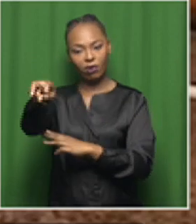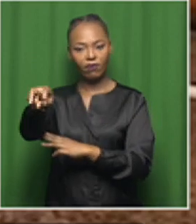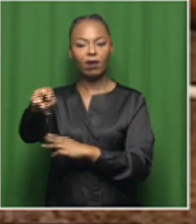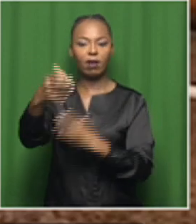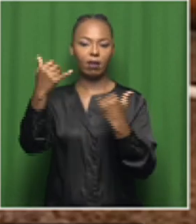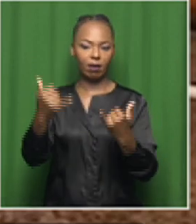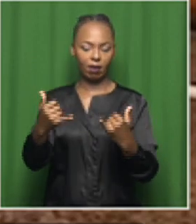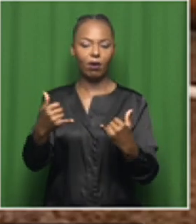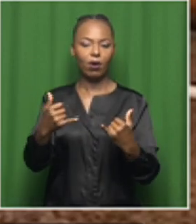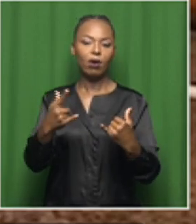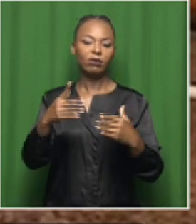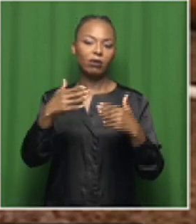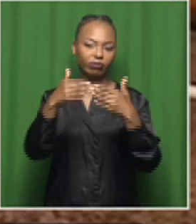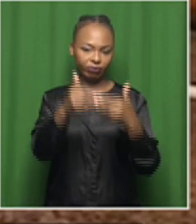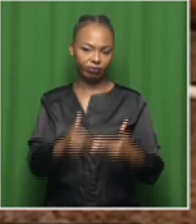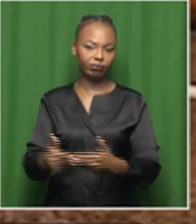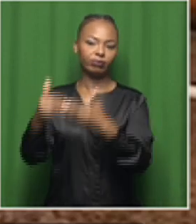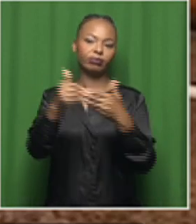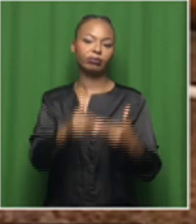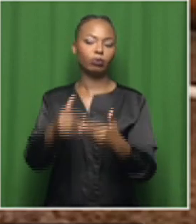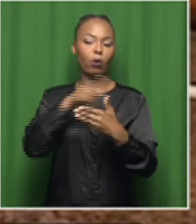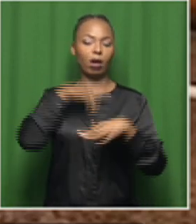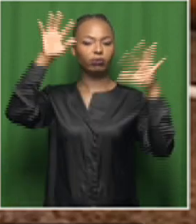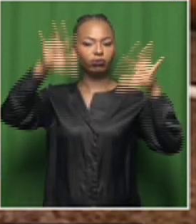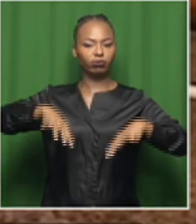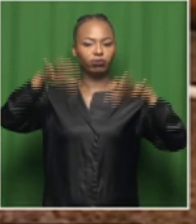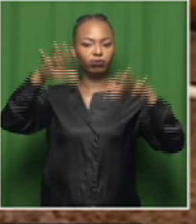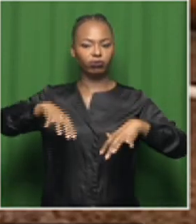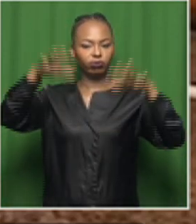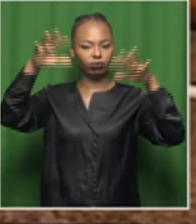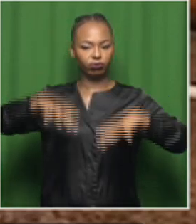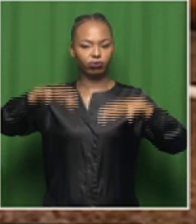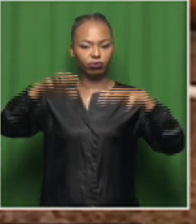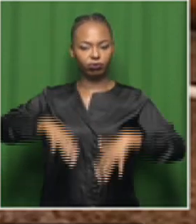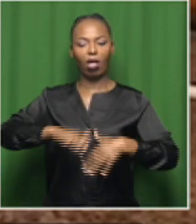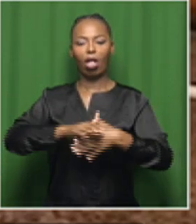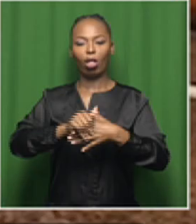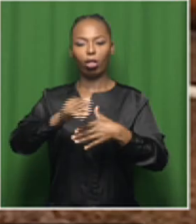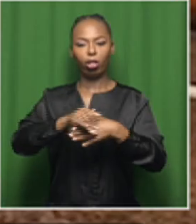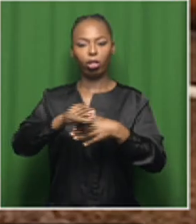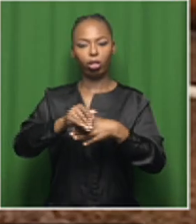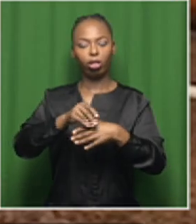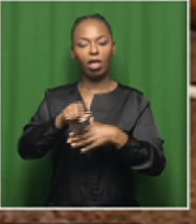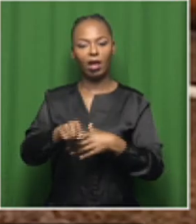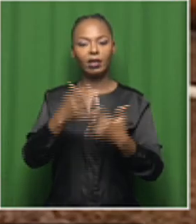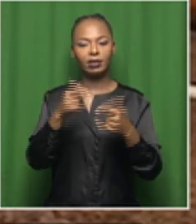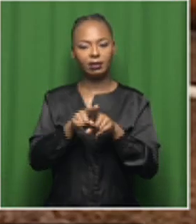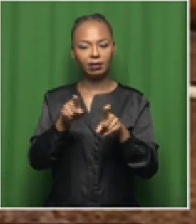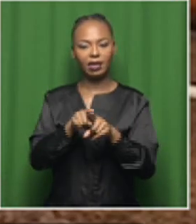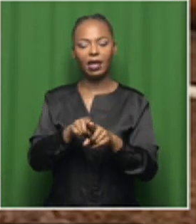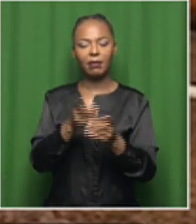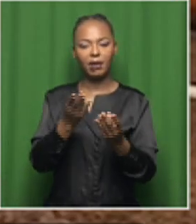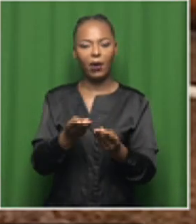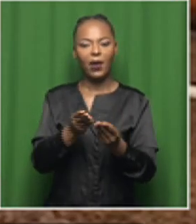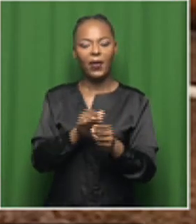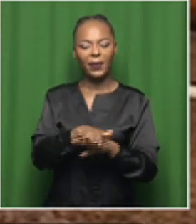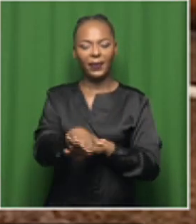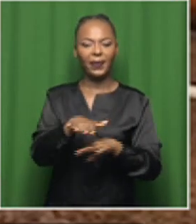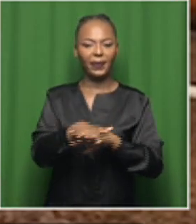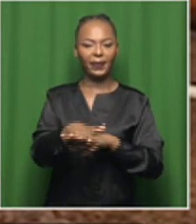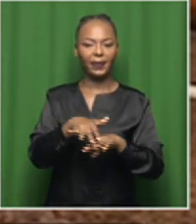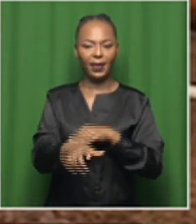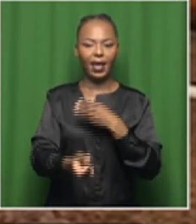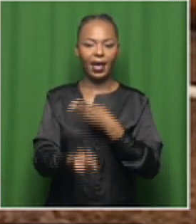little while, and there has been a lot of rain. About flooding is a real possibility, so just be very careful. But please don't cross any of